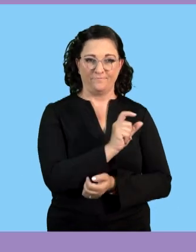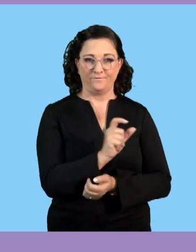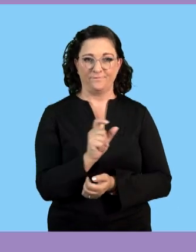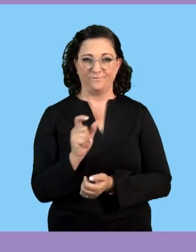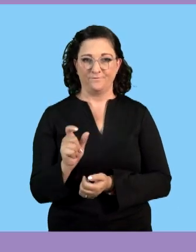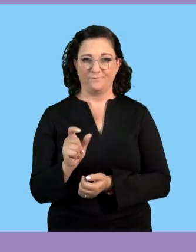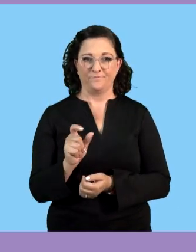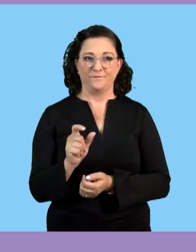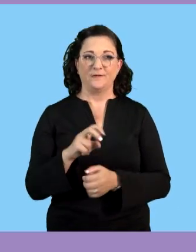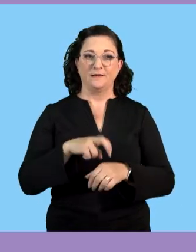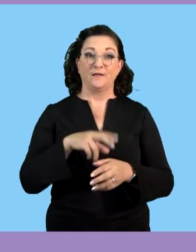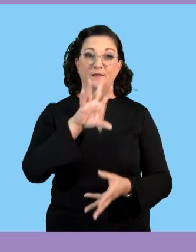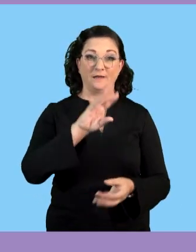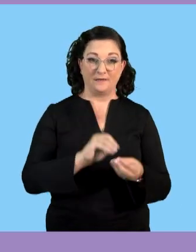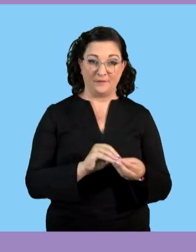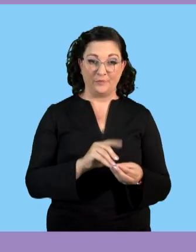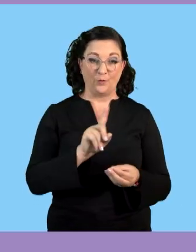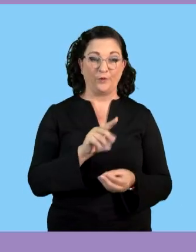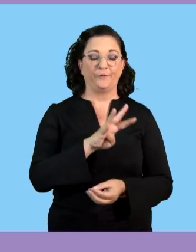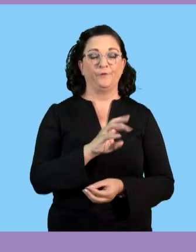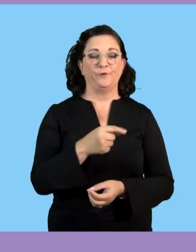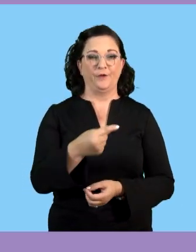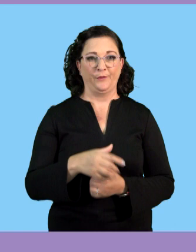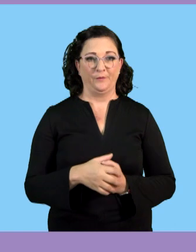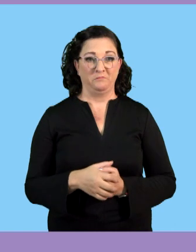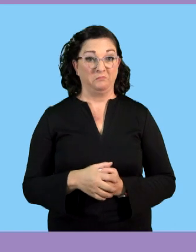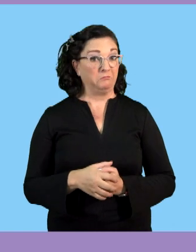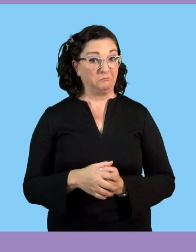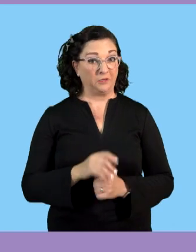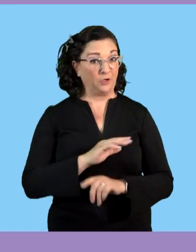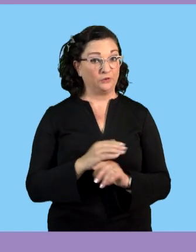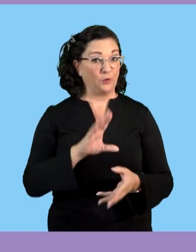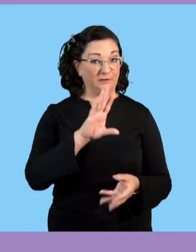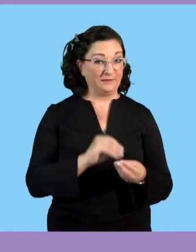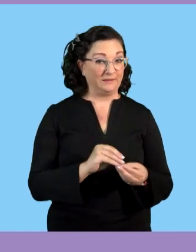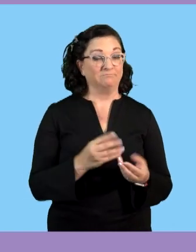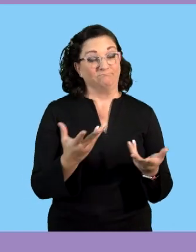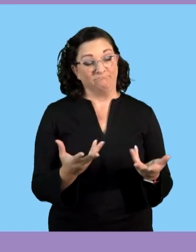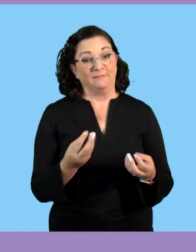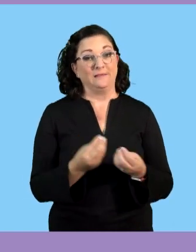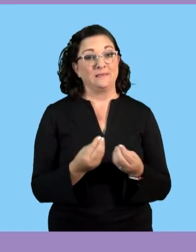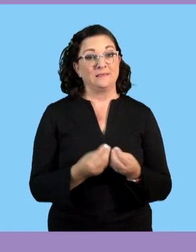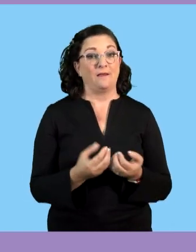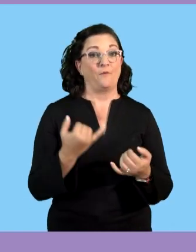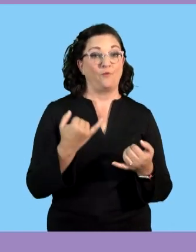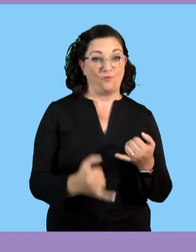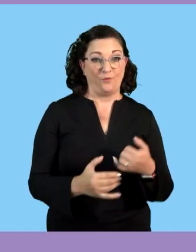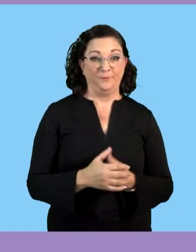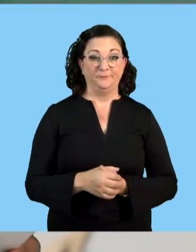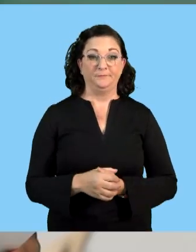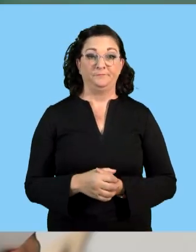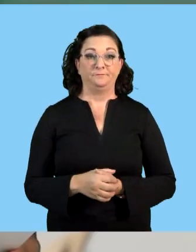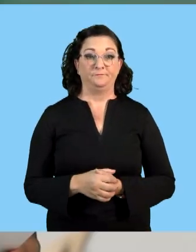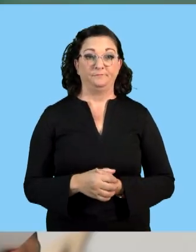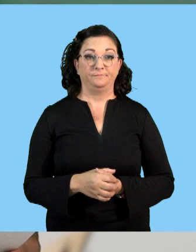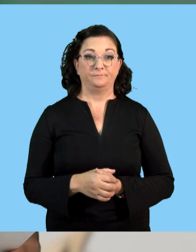values, they must add up to 40 grams. If they don't, you must know there's something that we